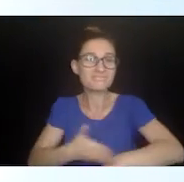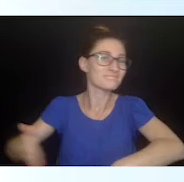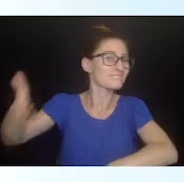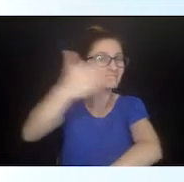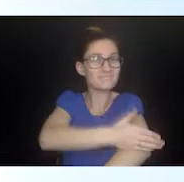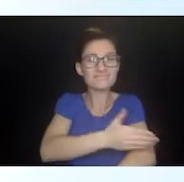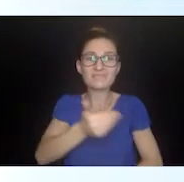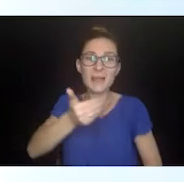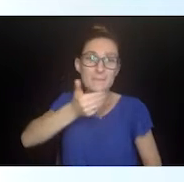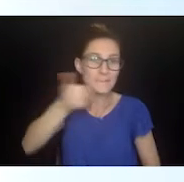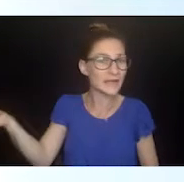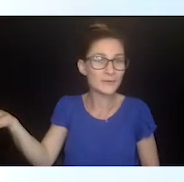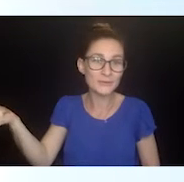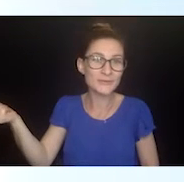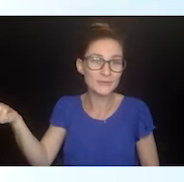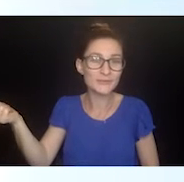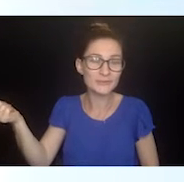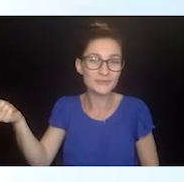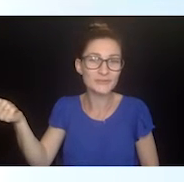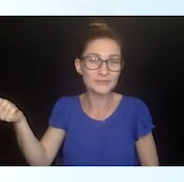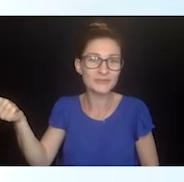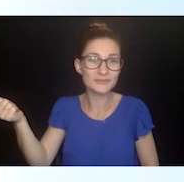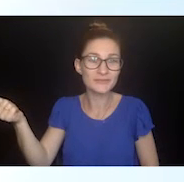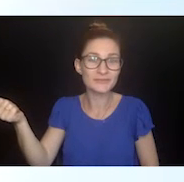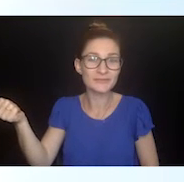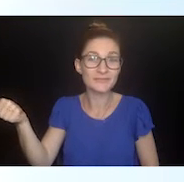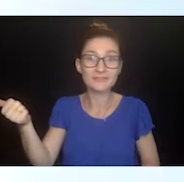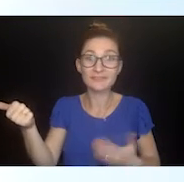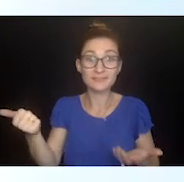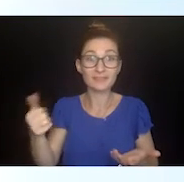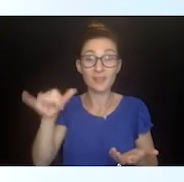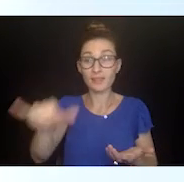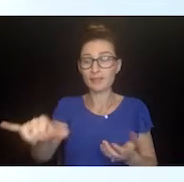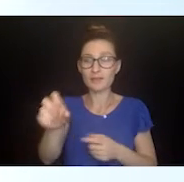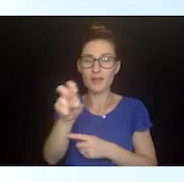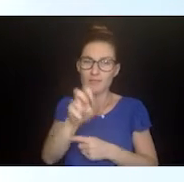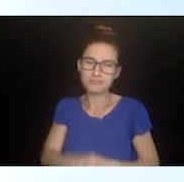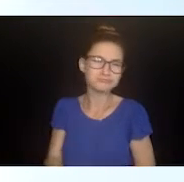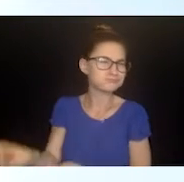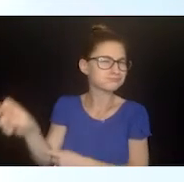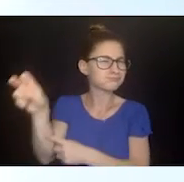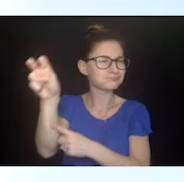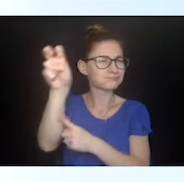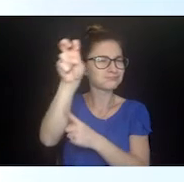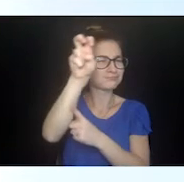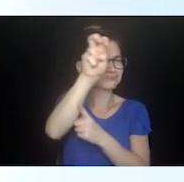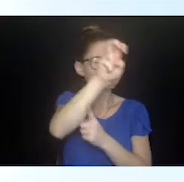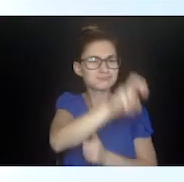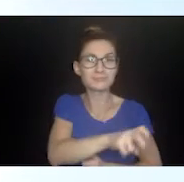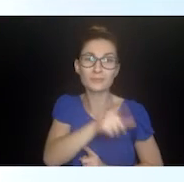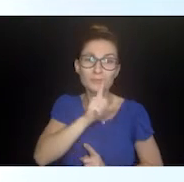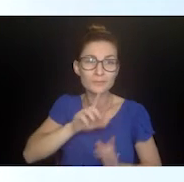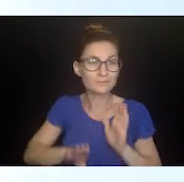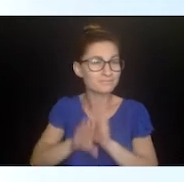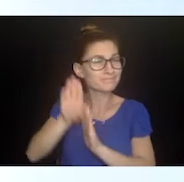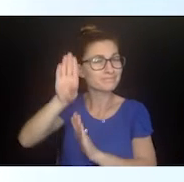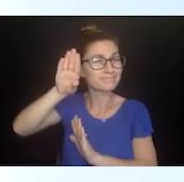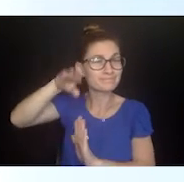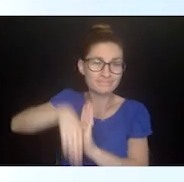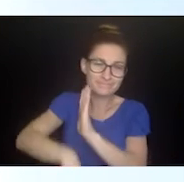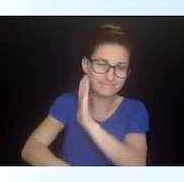even better than my wildest dreams. And it's been a ride. It's been a roller